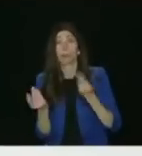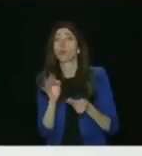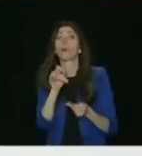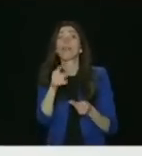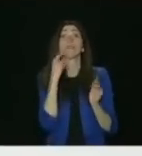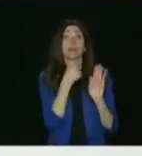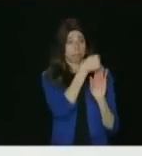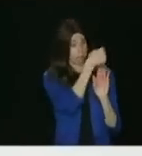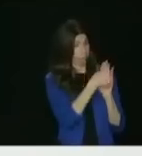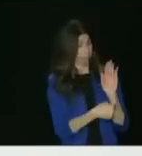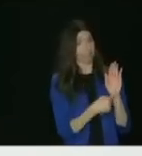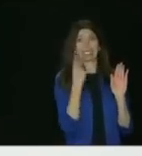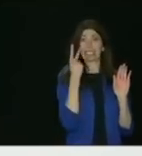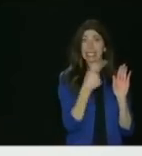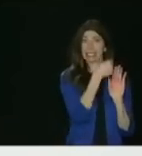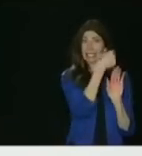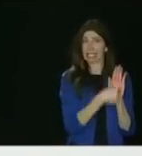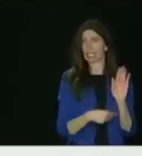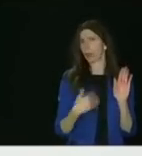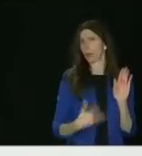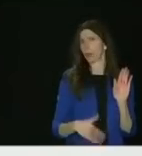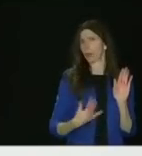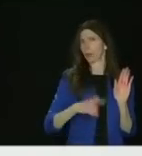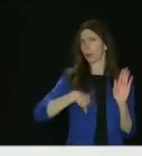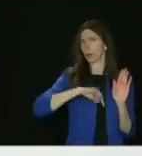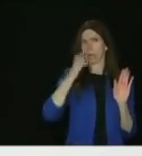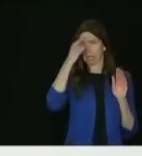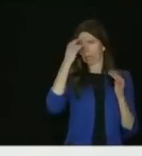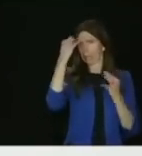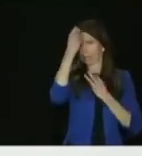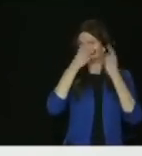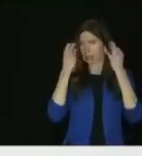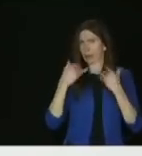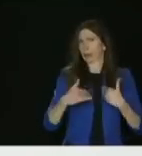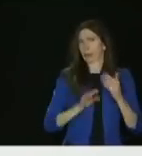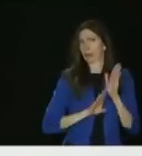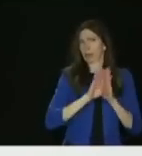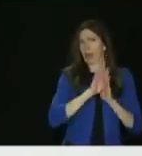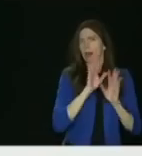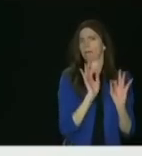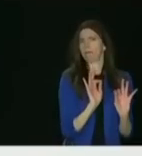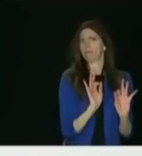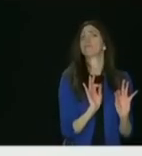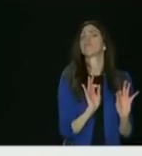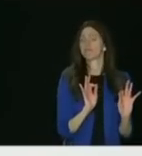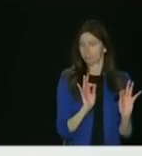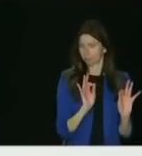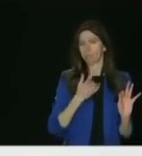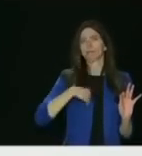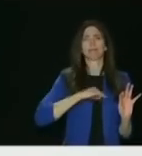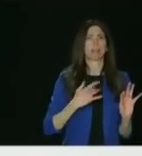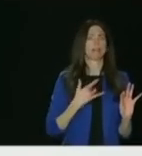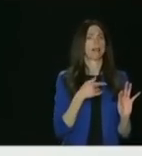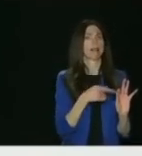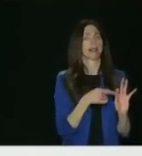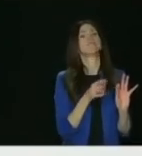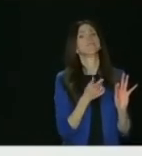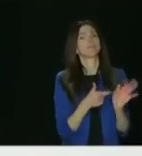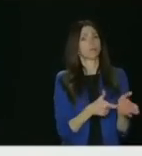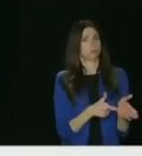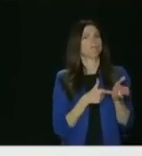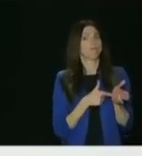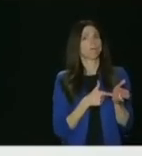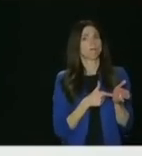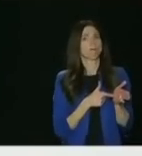we've certainly put a lot of thought into that, our view is that they are necessary and they will assist us in